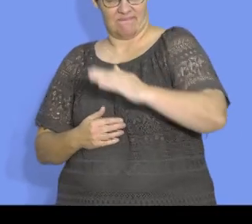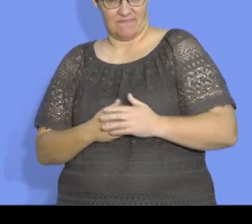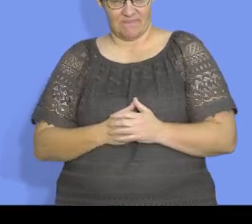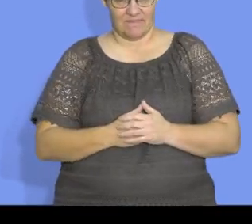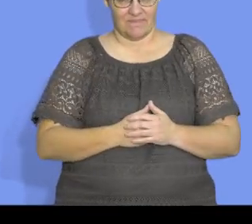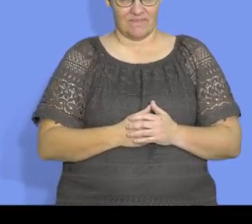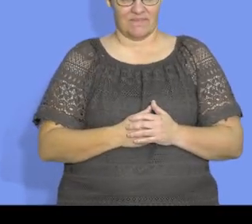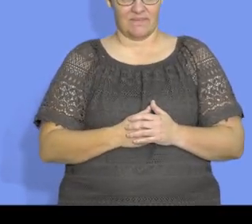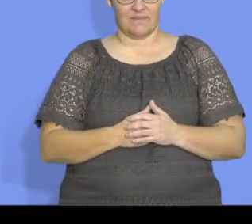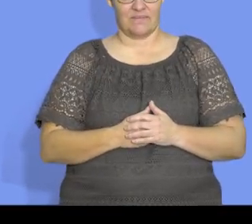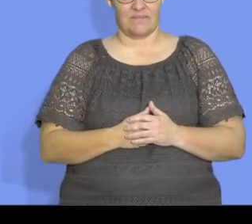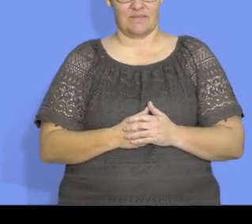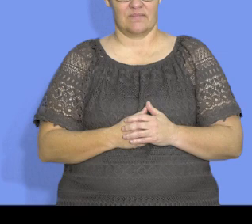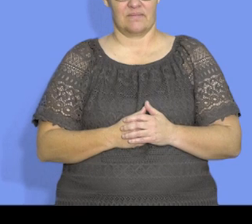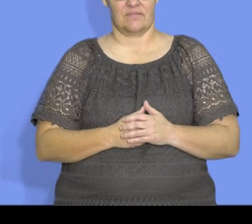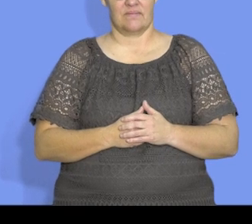here we go.